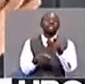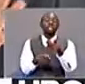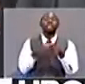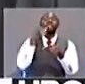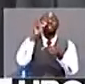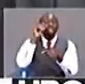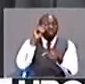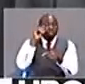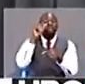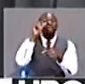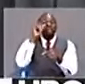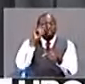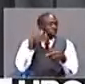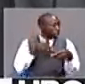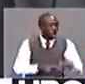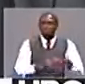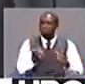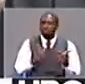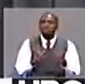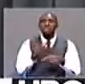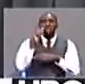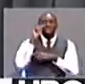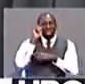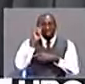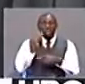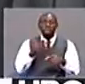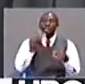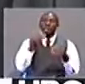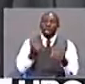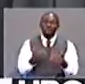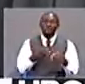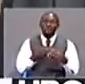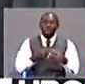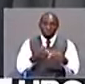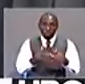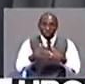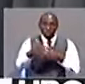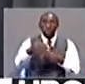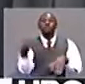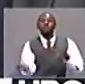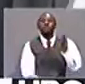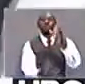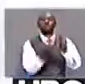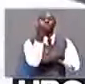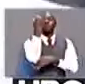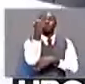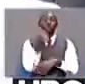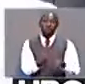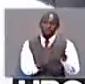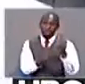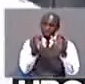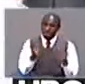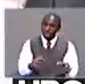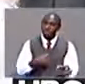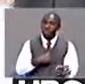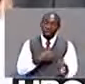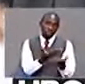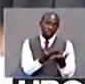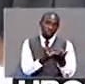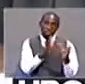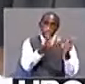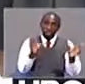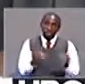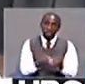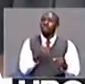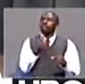asleep. So for him, when Christ is going to resurrect, he will also resurrect with Christ. So one thing I want to appeal to all of us, let us